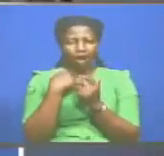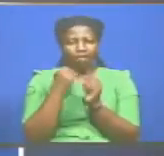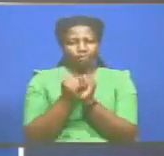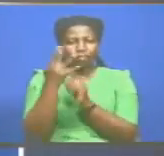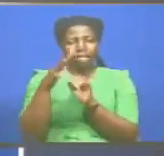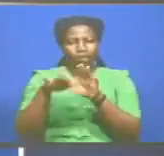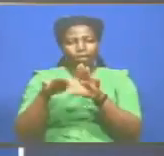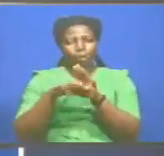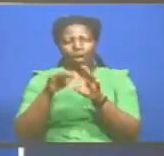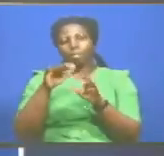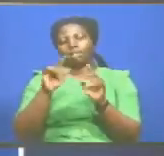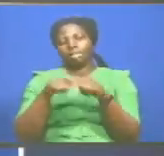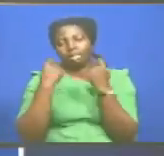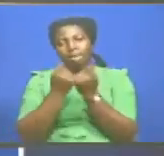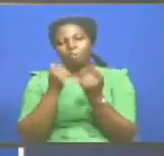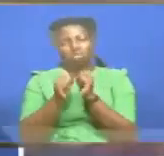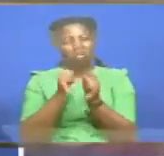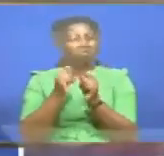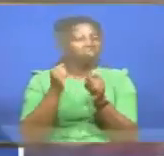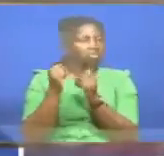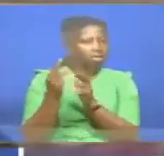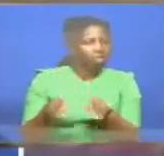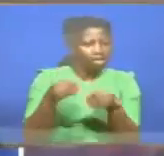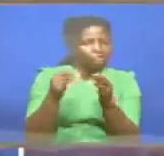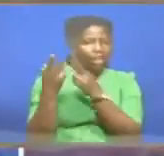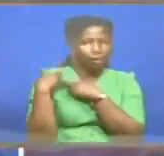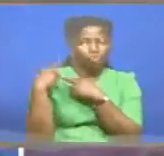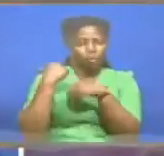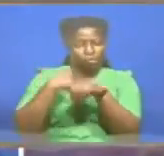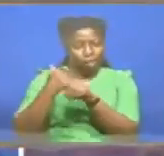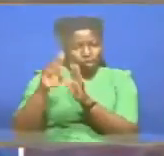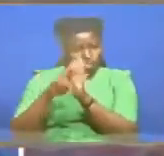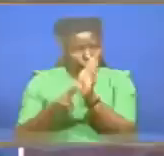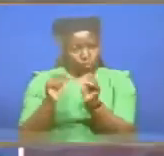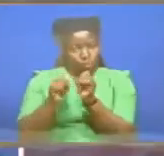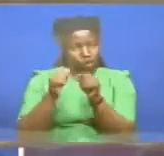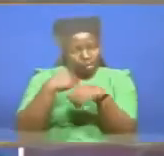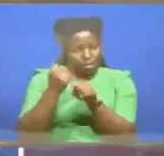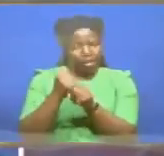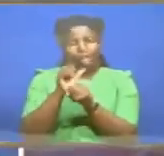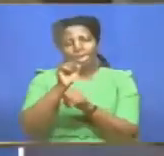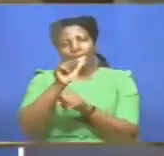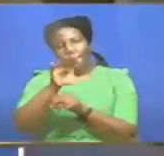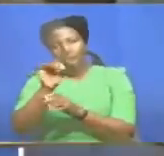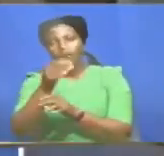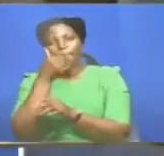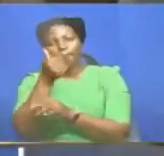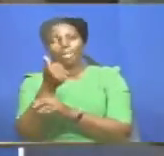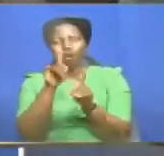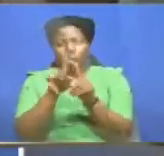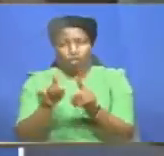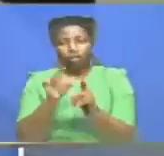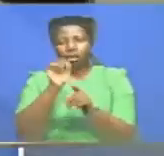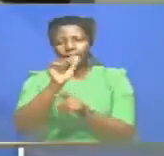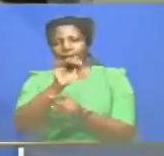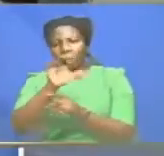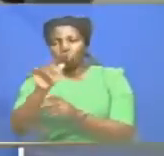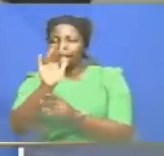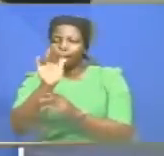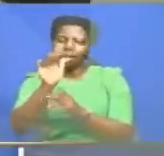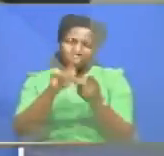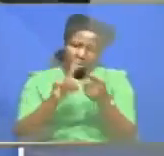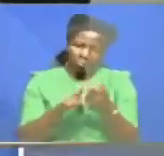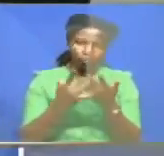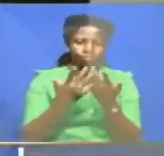will make the sector more vibrant and competitive. The SACCOs have also been called upon to restructure their loan books and give a moratorium to